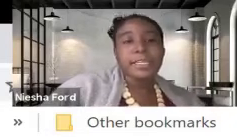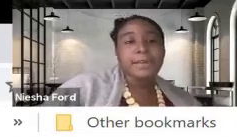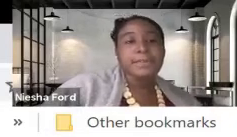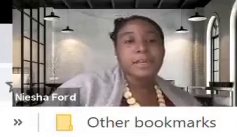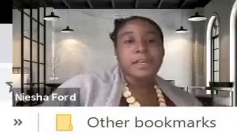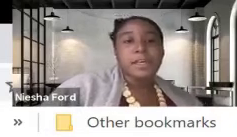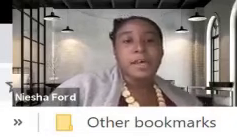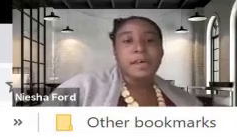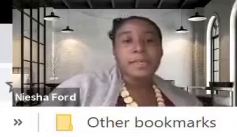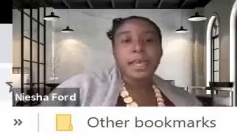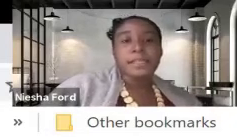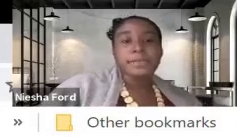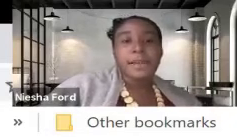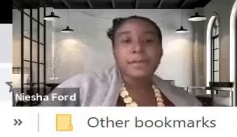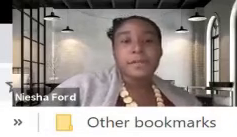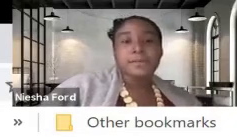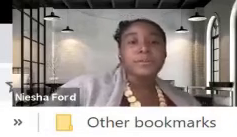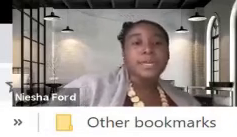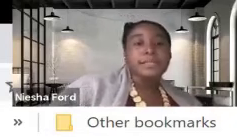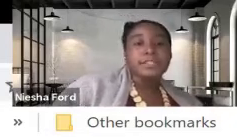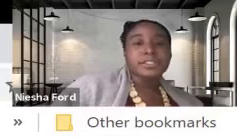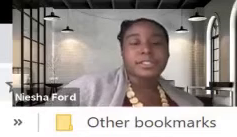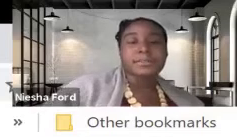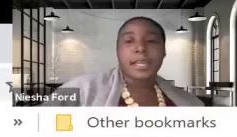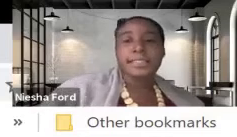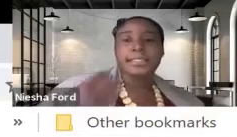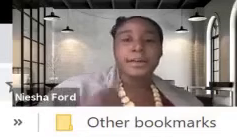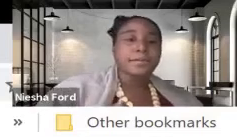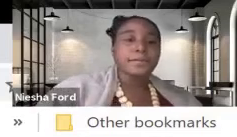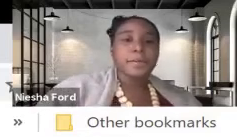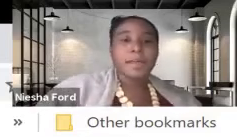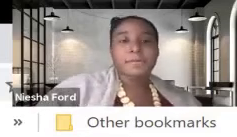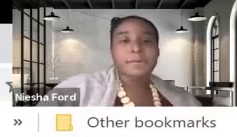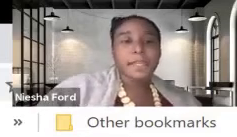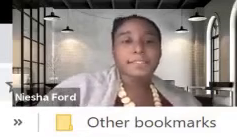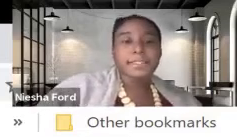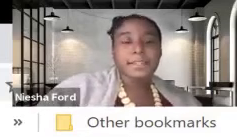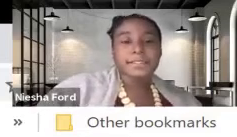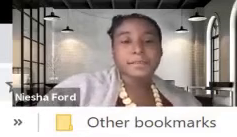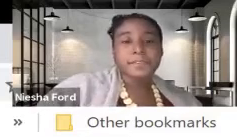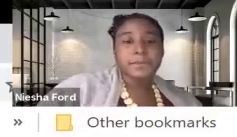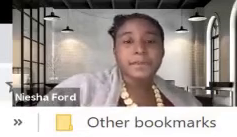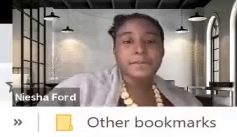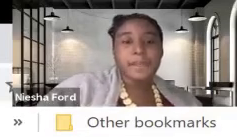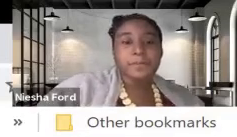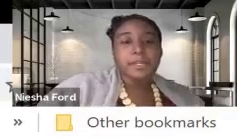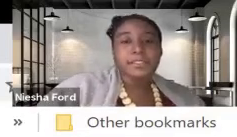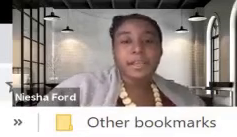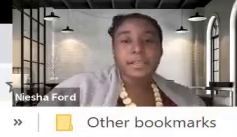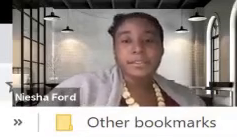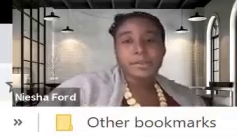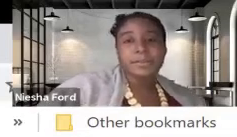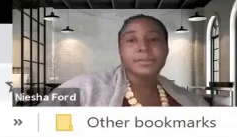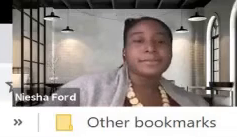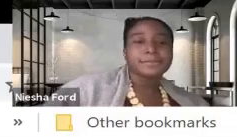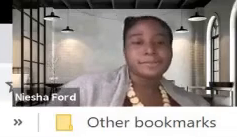this. But I'm just going to give kind of everyone a few minutes just to kind of self reflect and kind of self debrief,